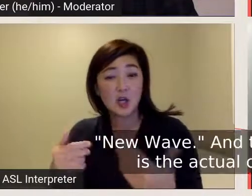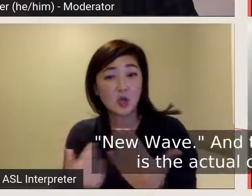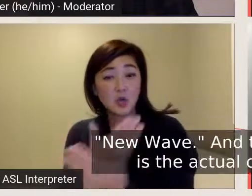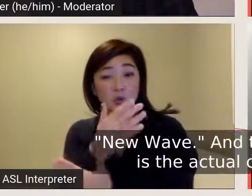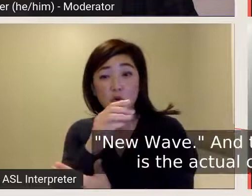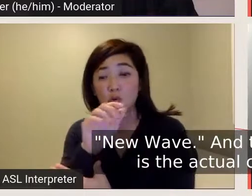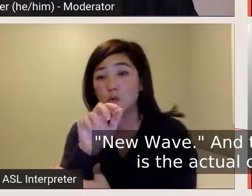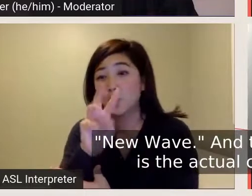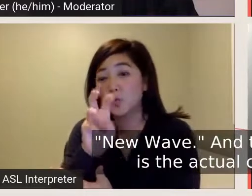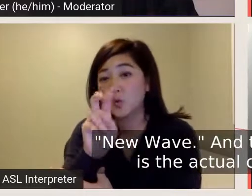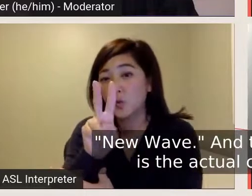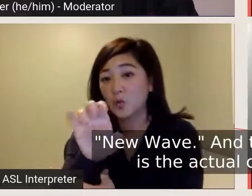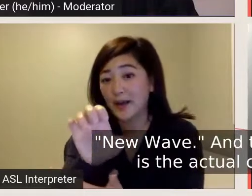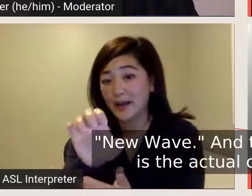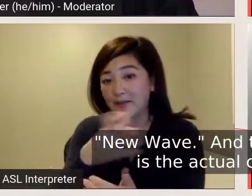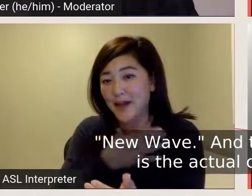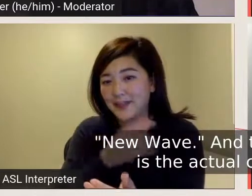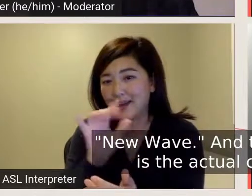to me,